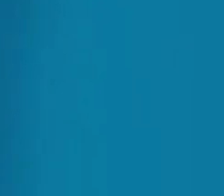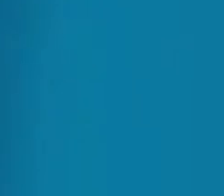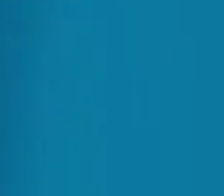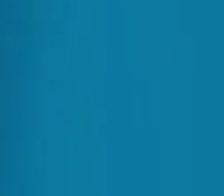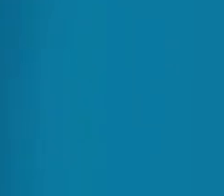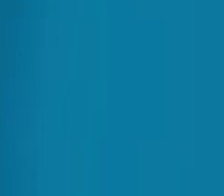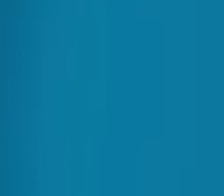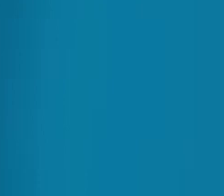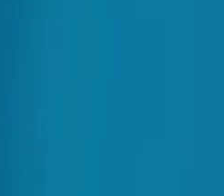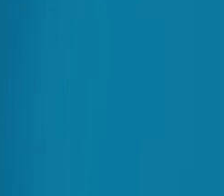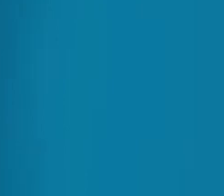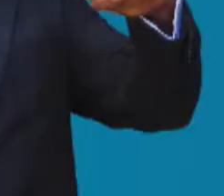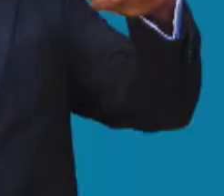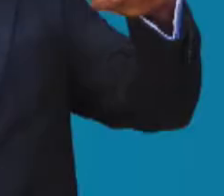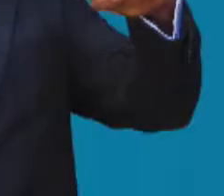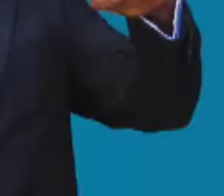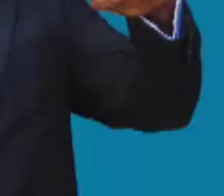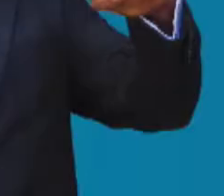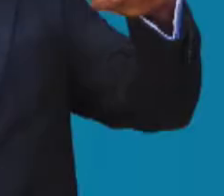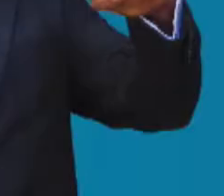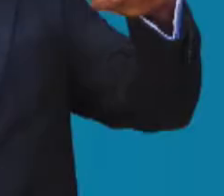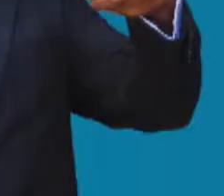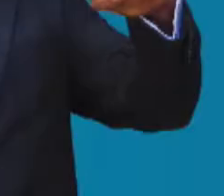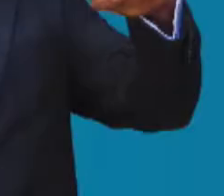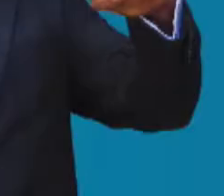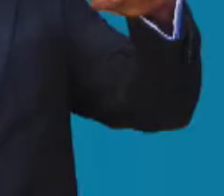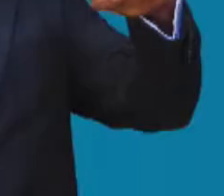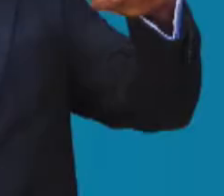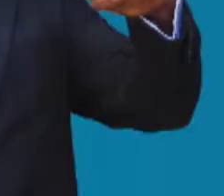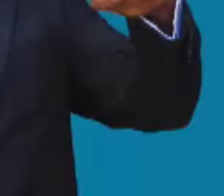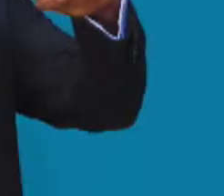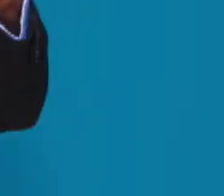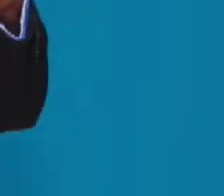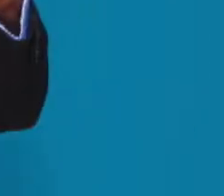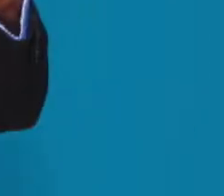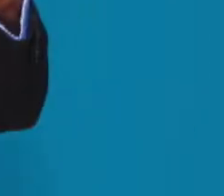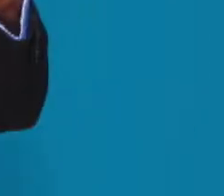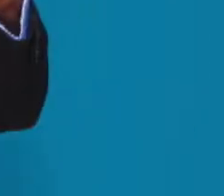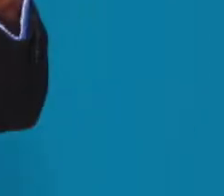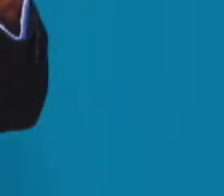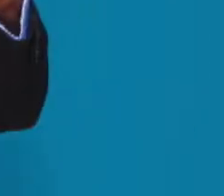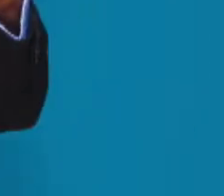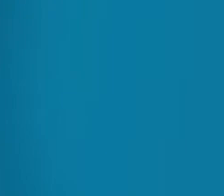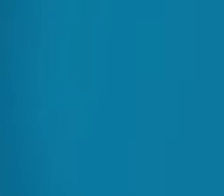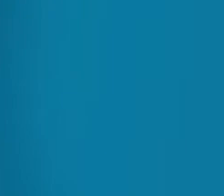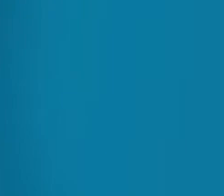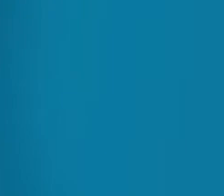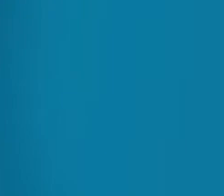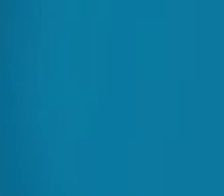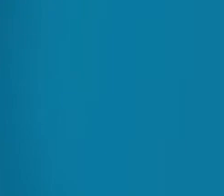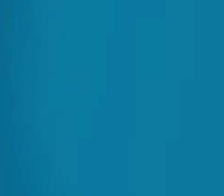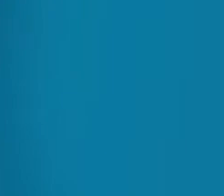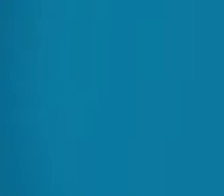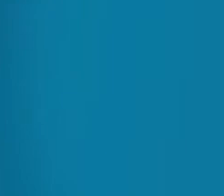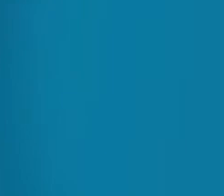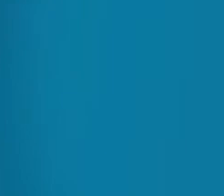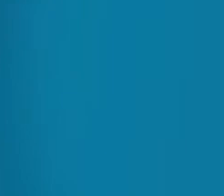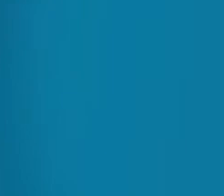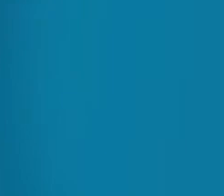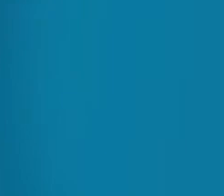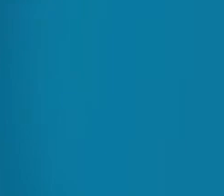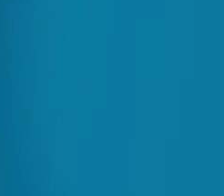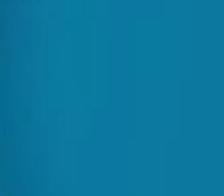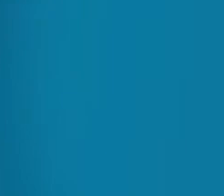bank account. Yes, link your Ajib or EcoBank accounts with your Q Money wallet and get instant access to your